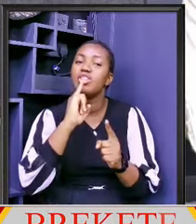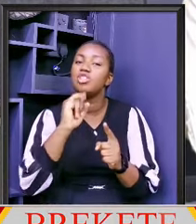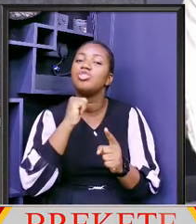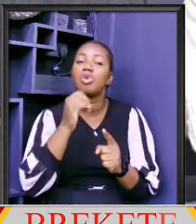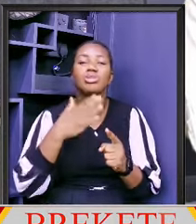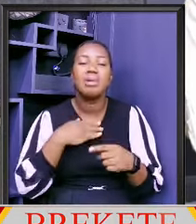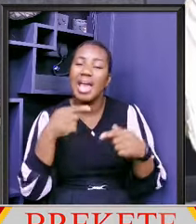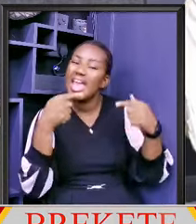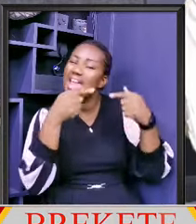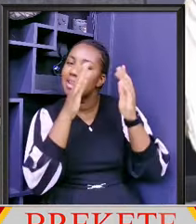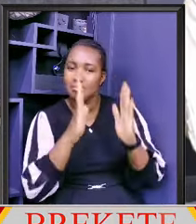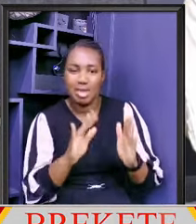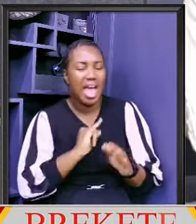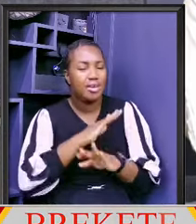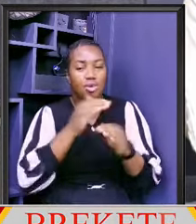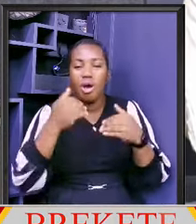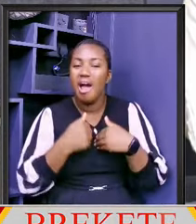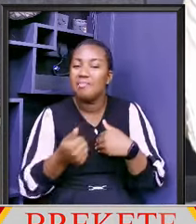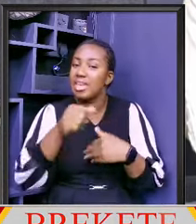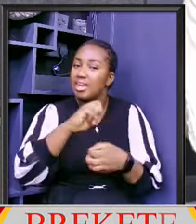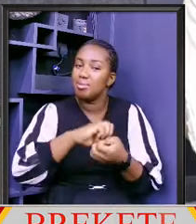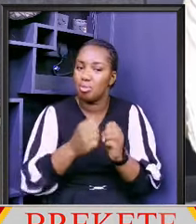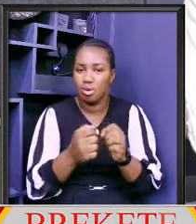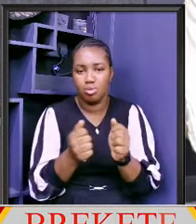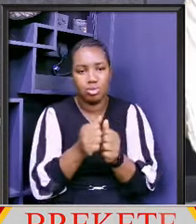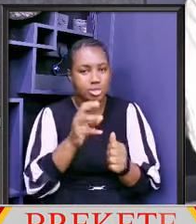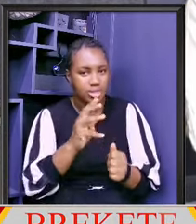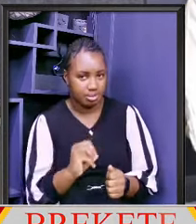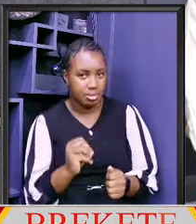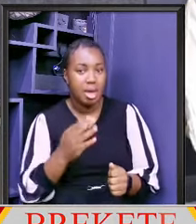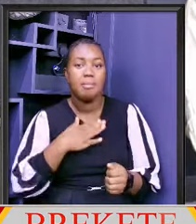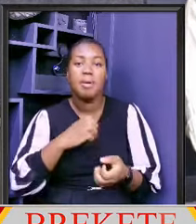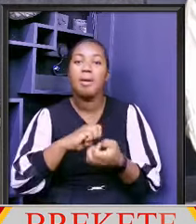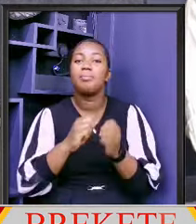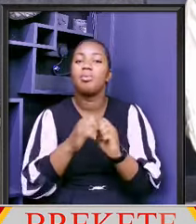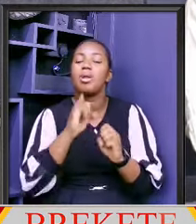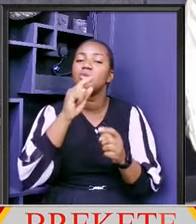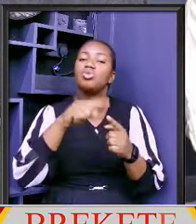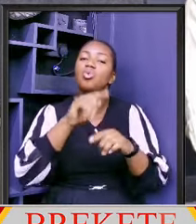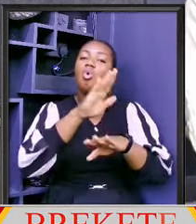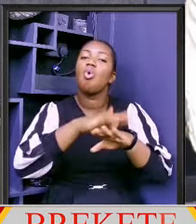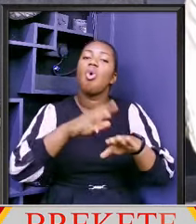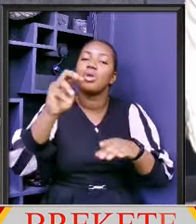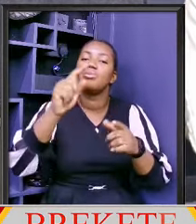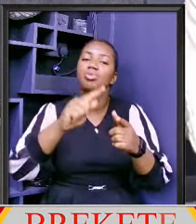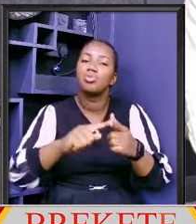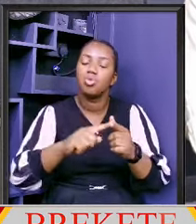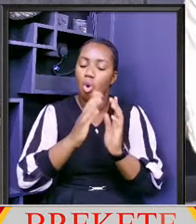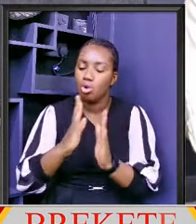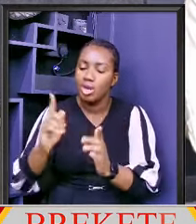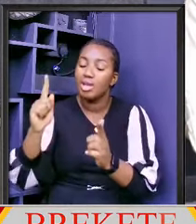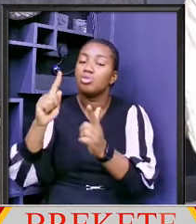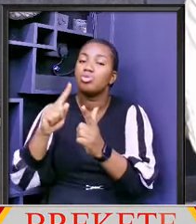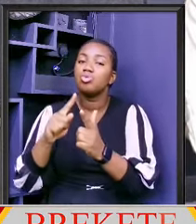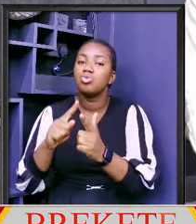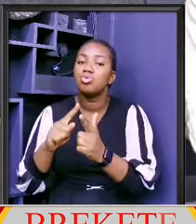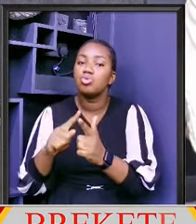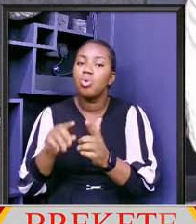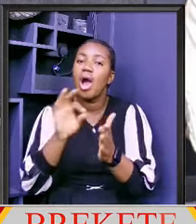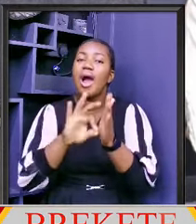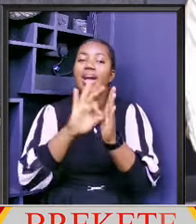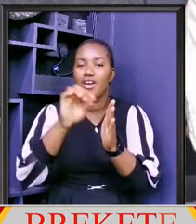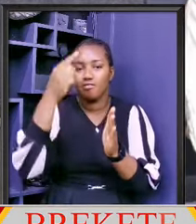I don't have any problem with him. My problem with him is to call him to order to account for humanity. Simple.